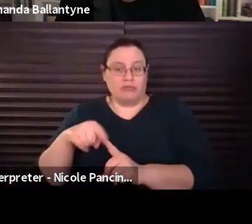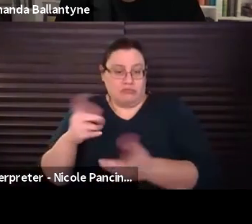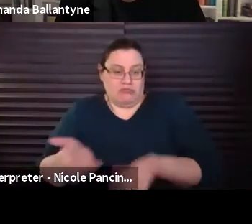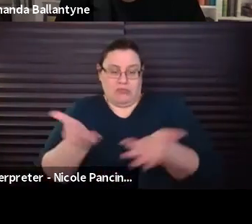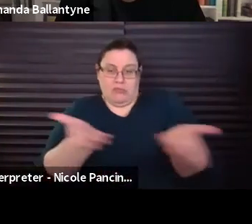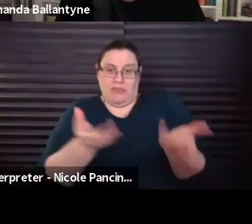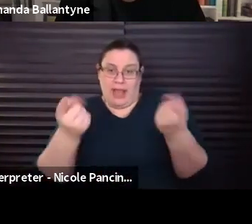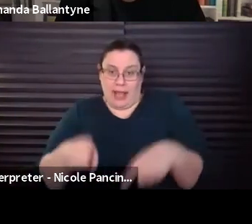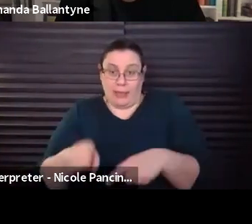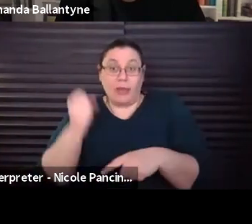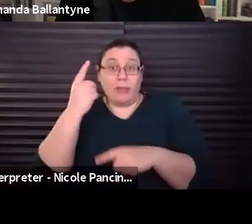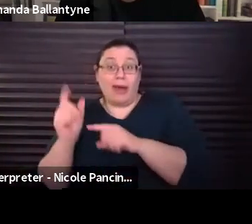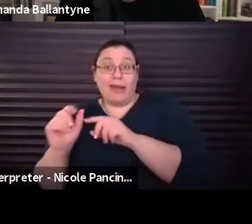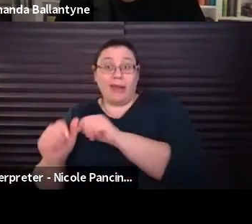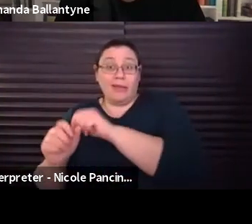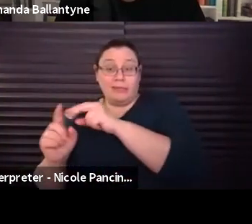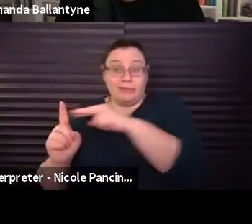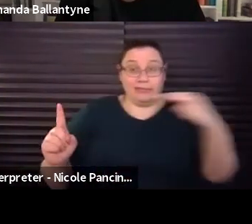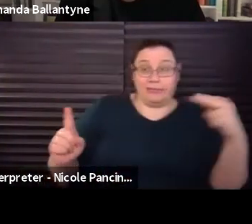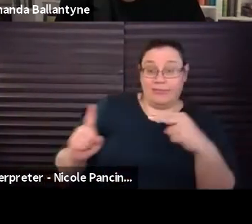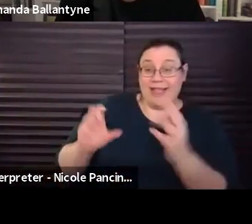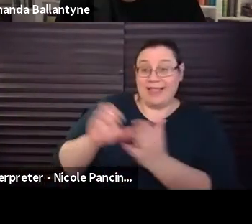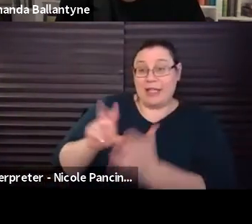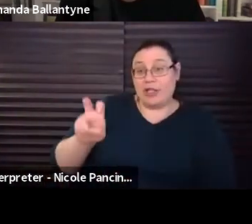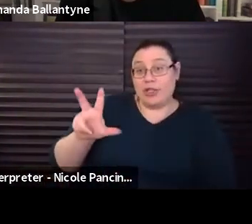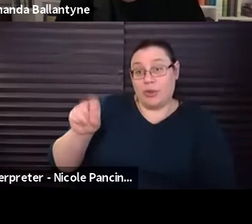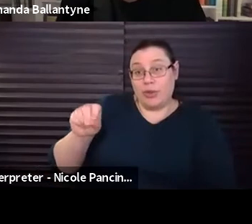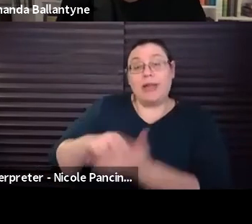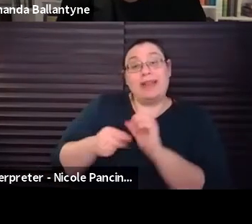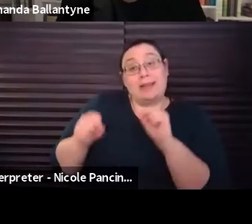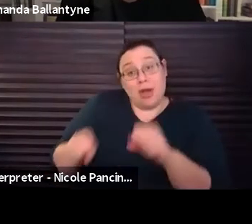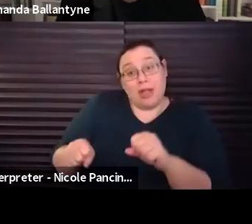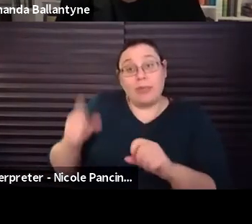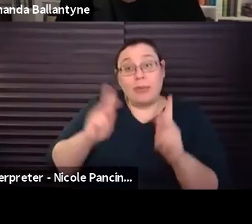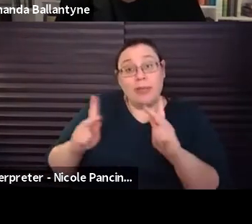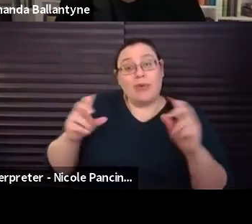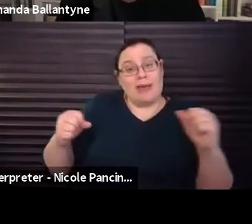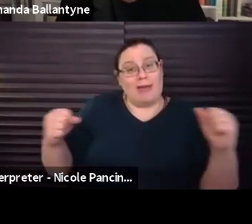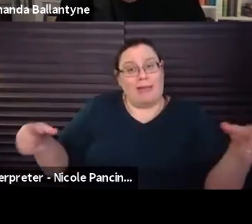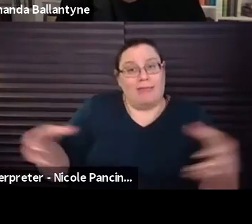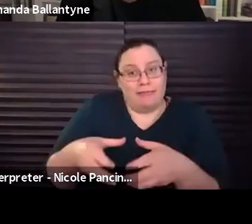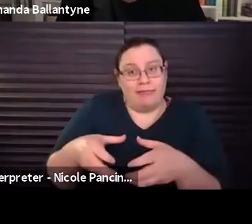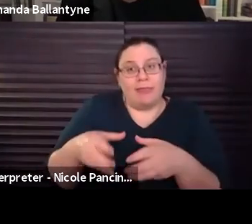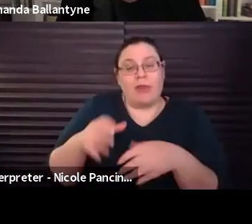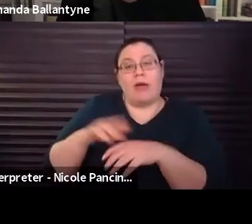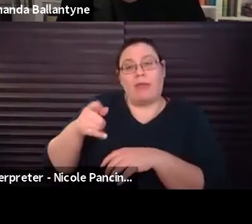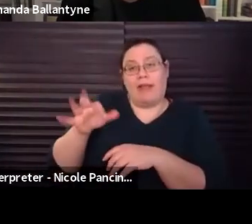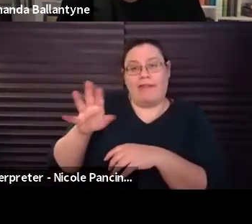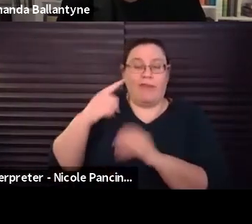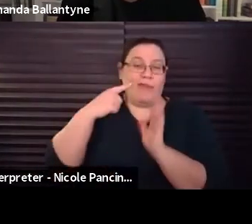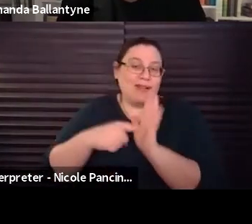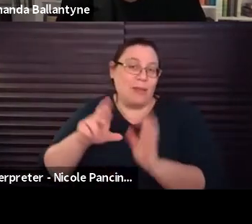other side of that is that Section 230 makes it possible for people to come together on platforms like